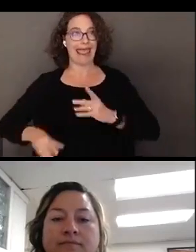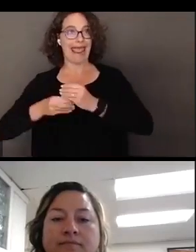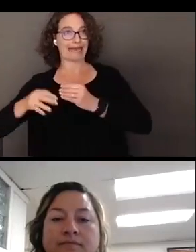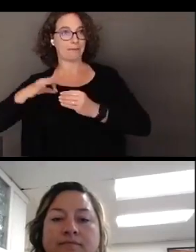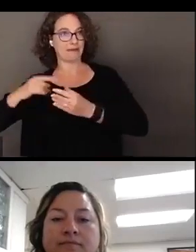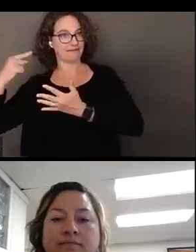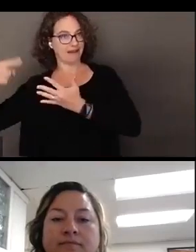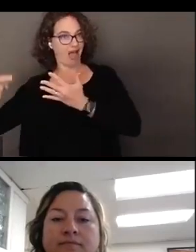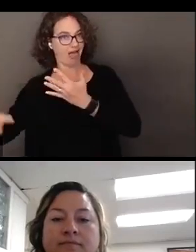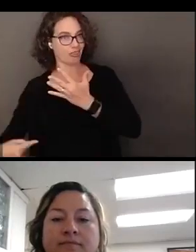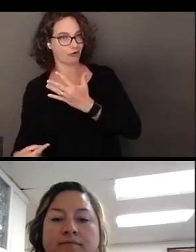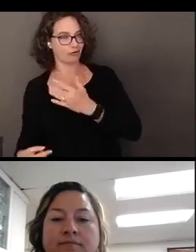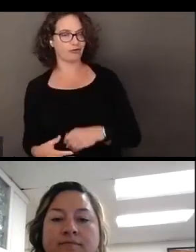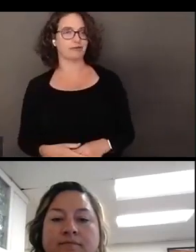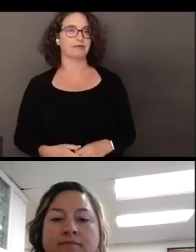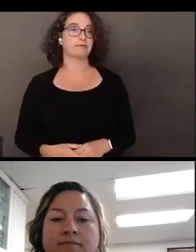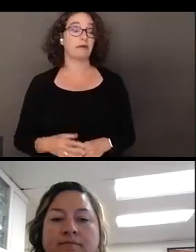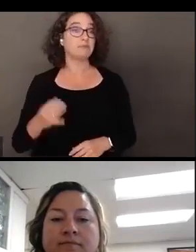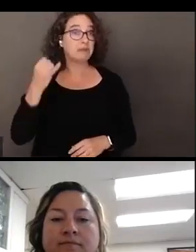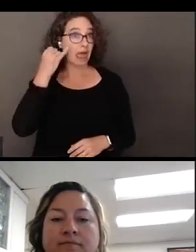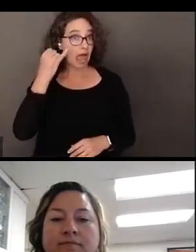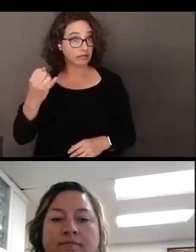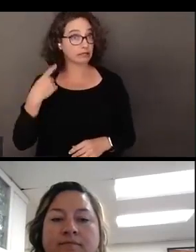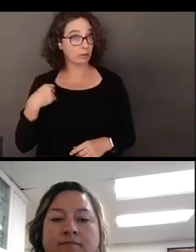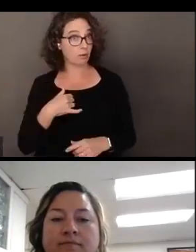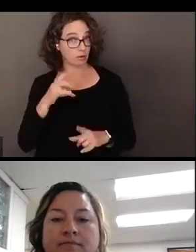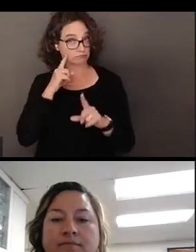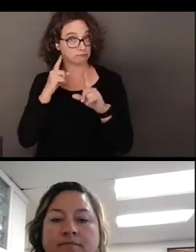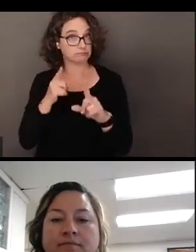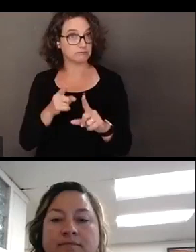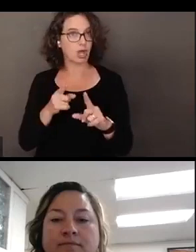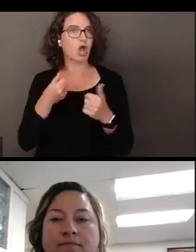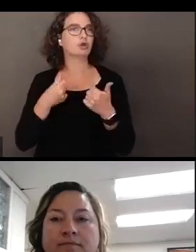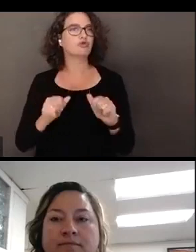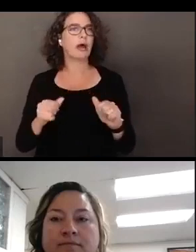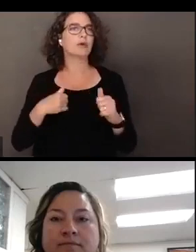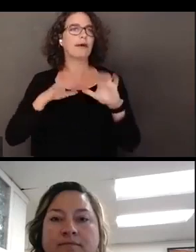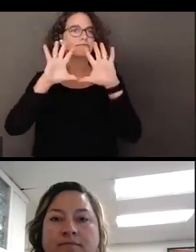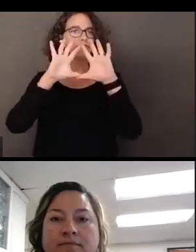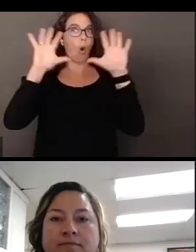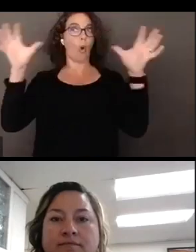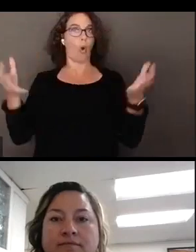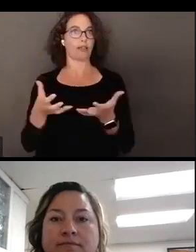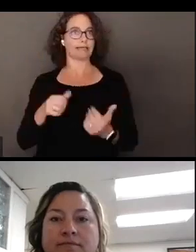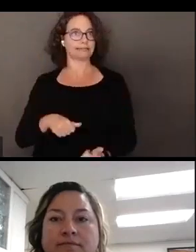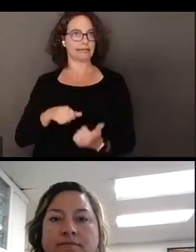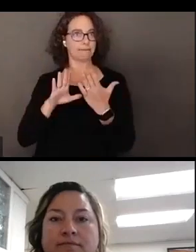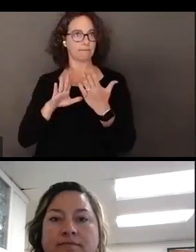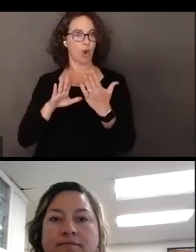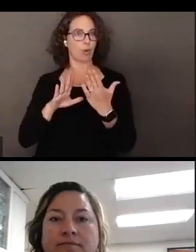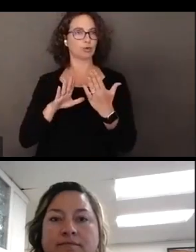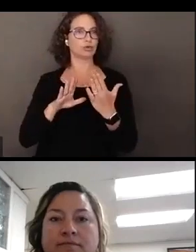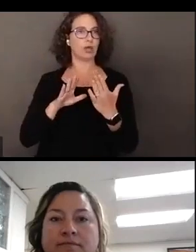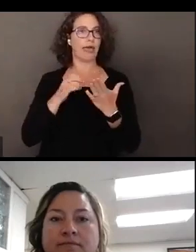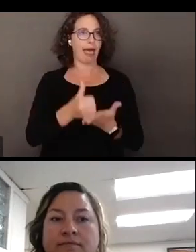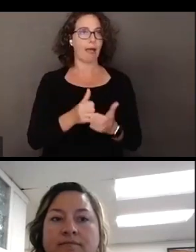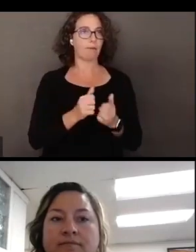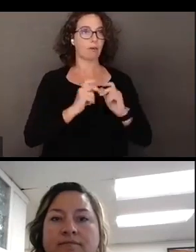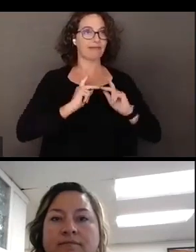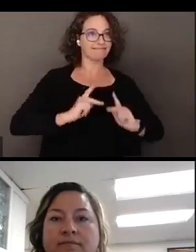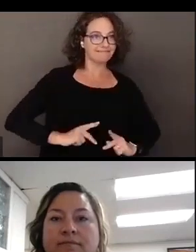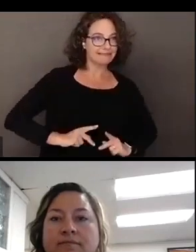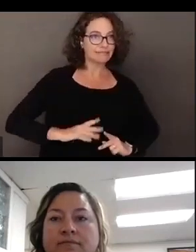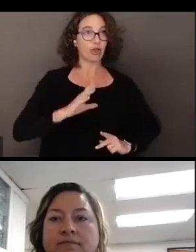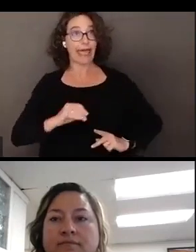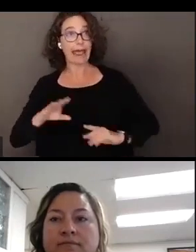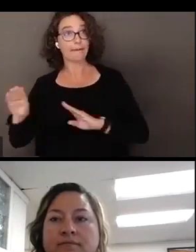The idea then was to be very intentional and also trying to take a holistic approach, addressing physical and behavioral well-being, because we